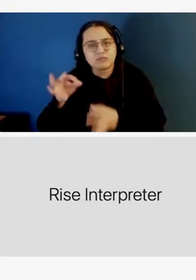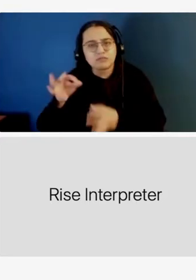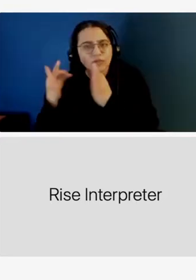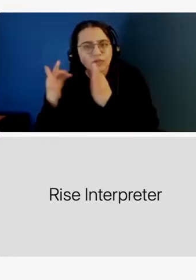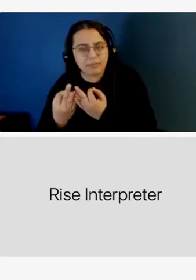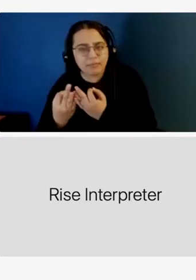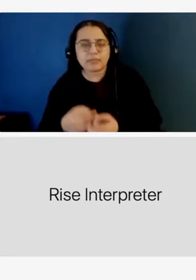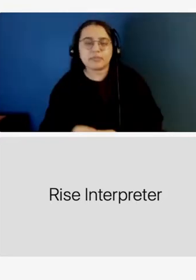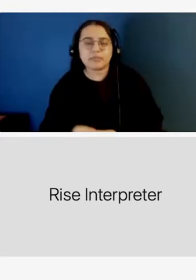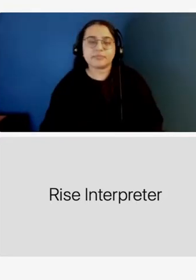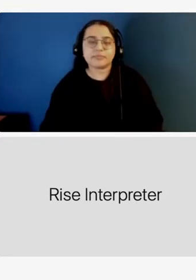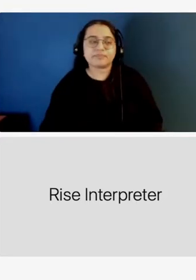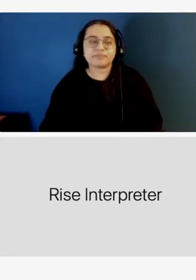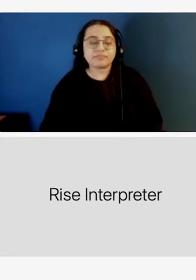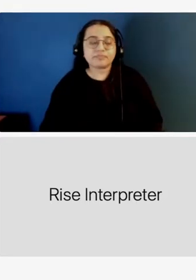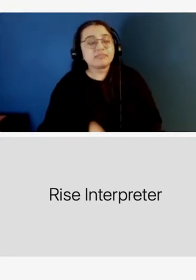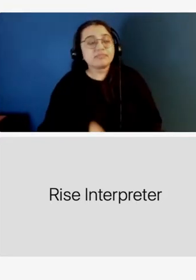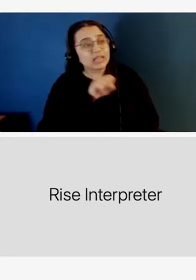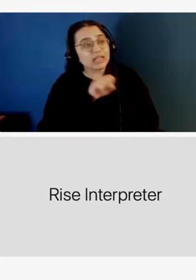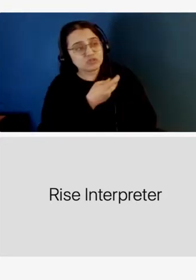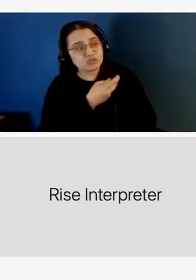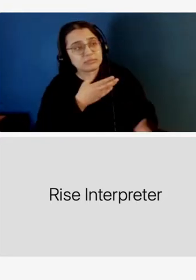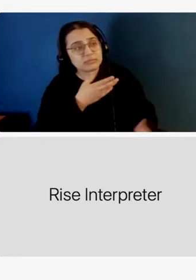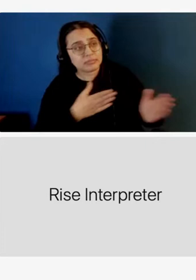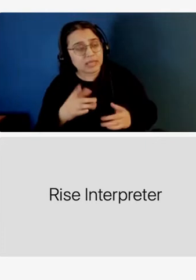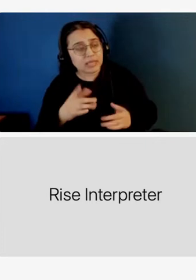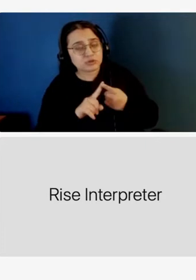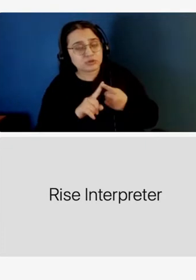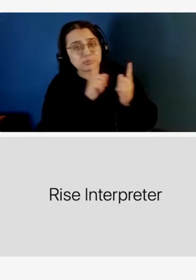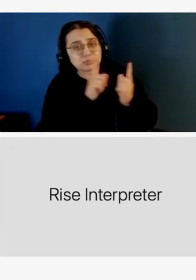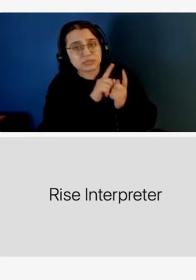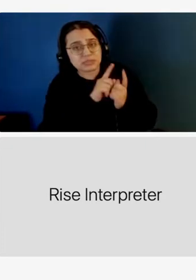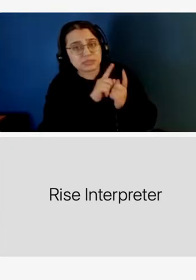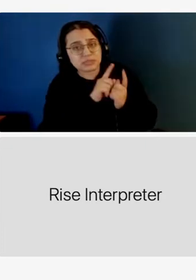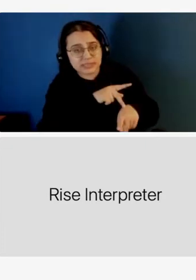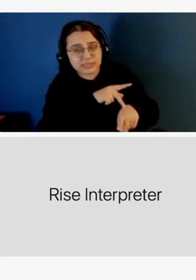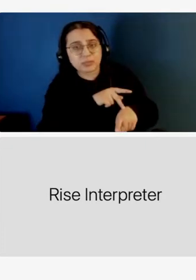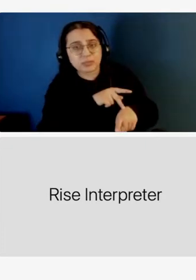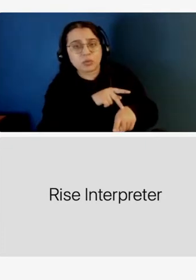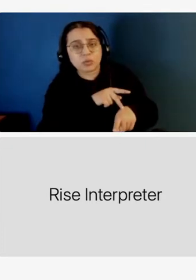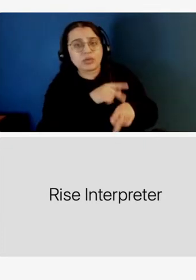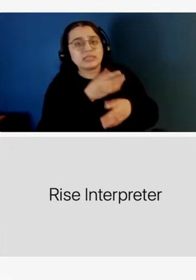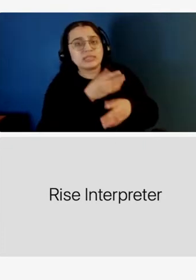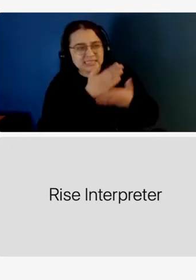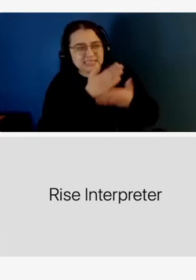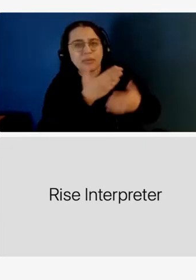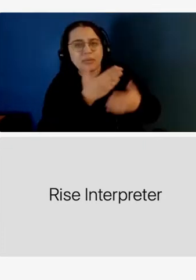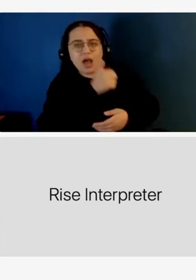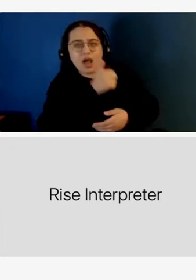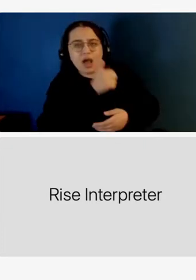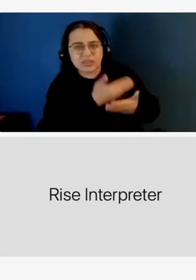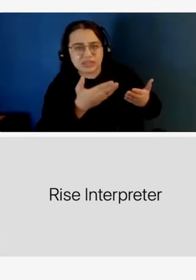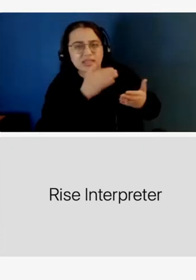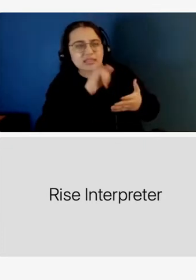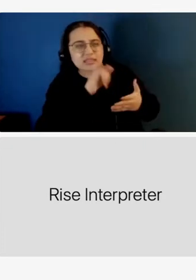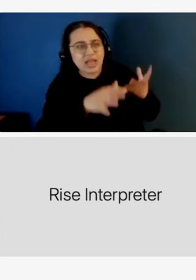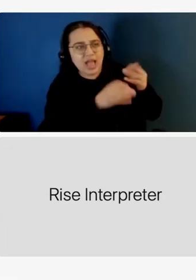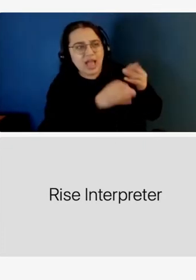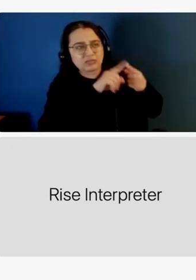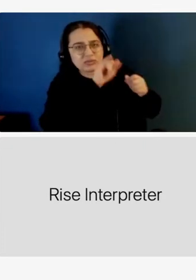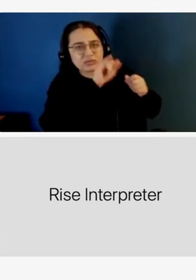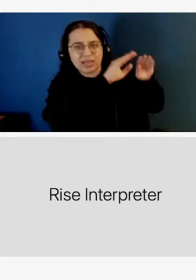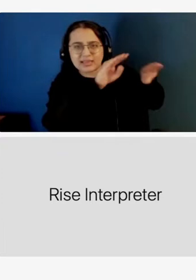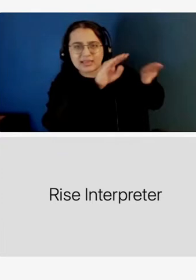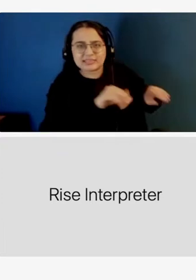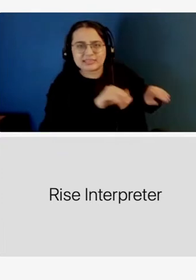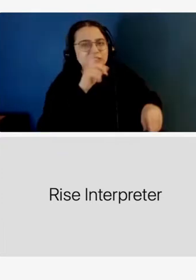and before it got some other things had been added to the case that didn't belong in there. So she was going to meet with them, and they were